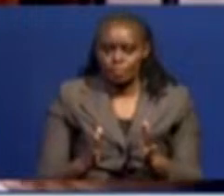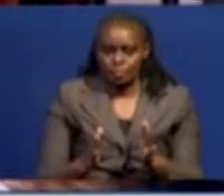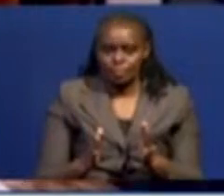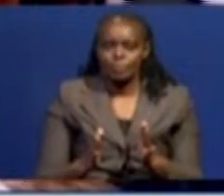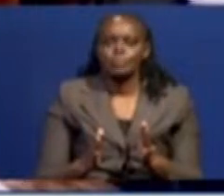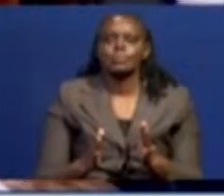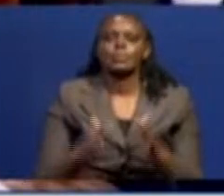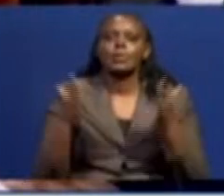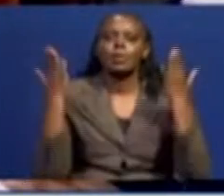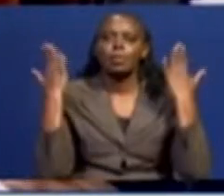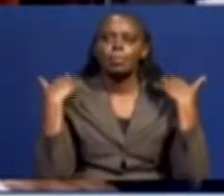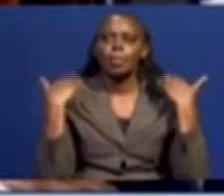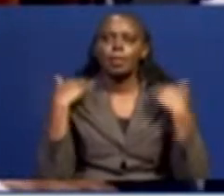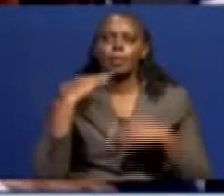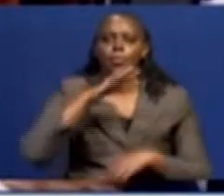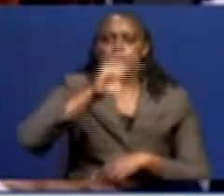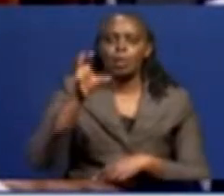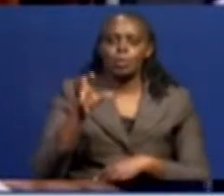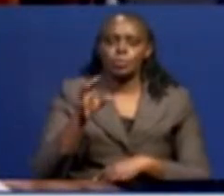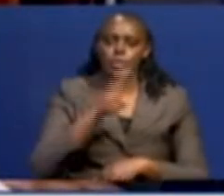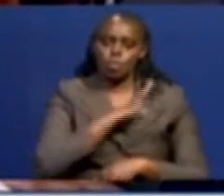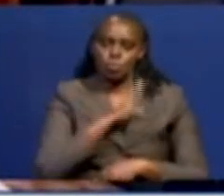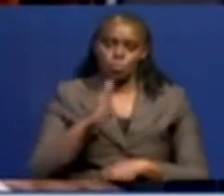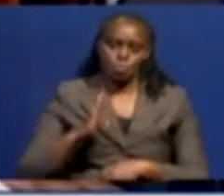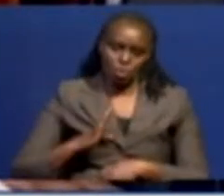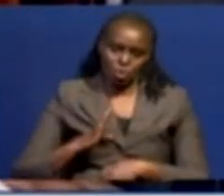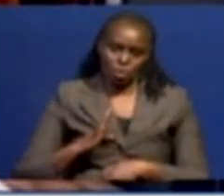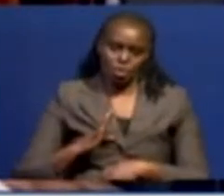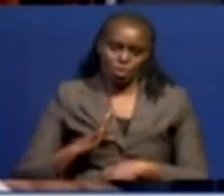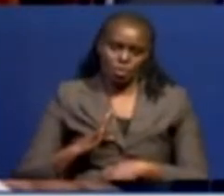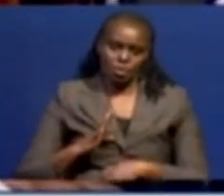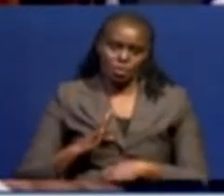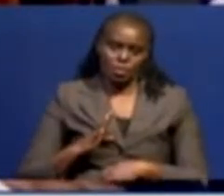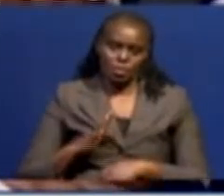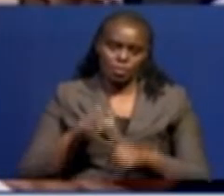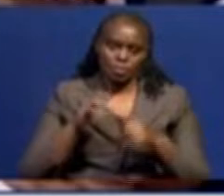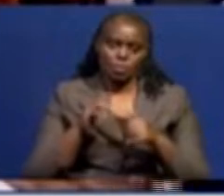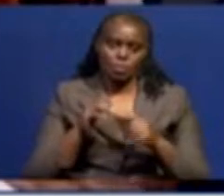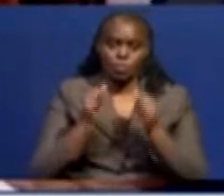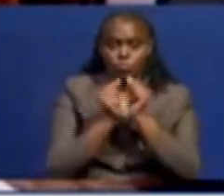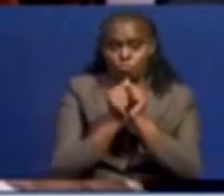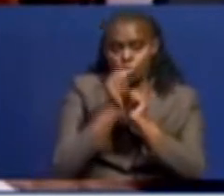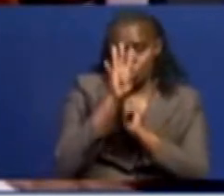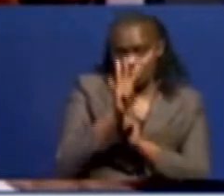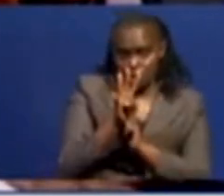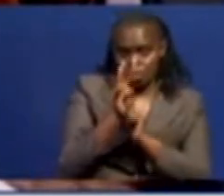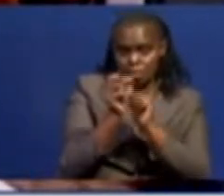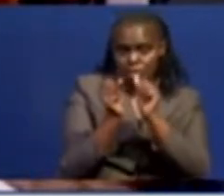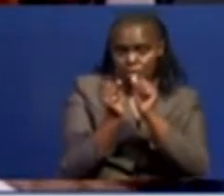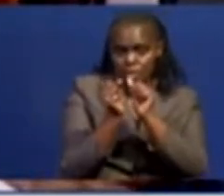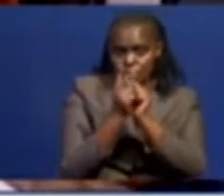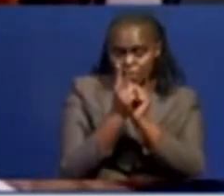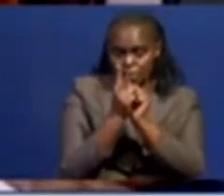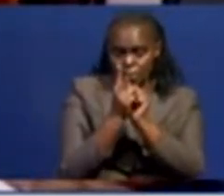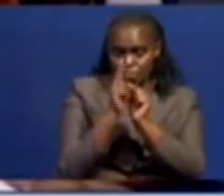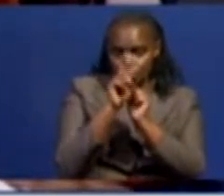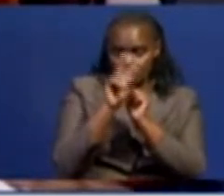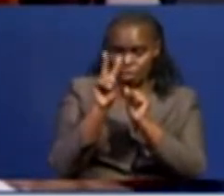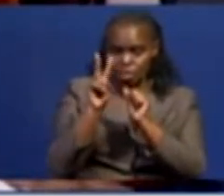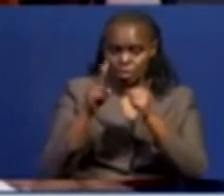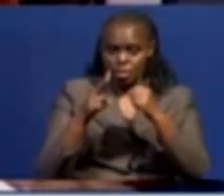chairman, Meru County Revenue Board. And he was gazetted on the 14th of